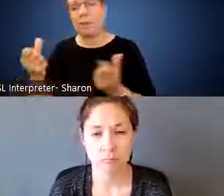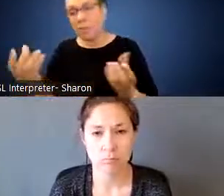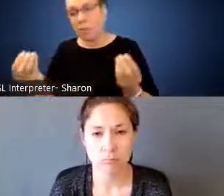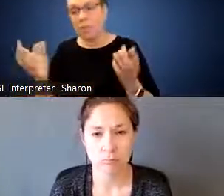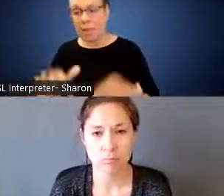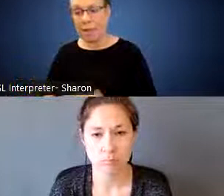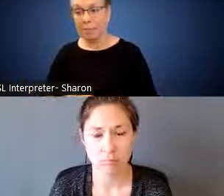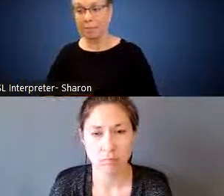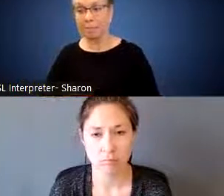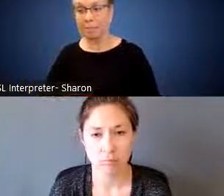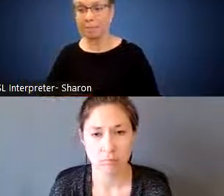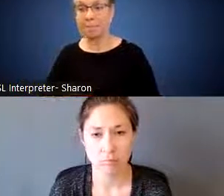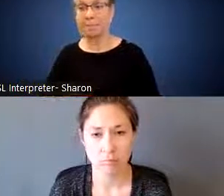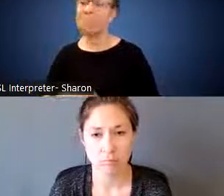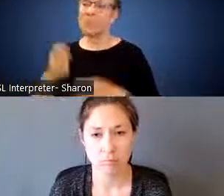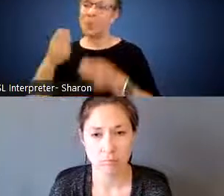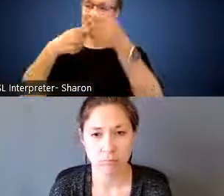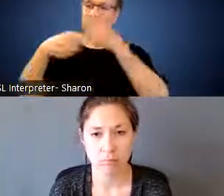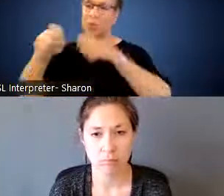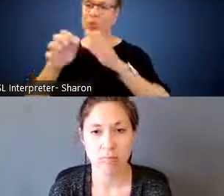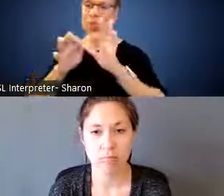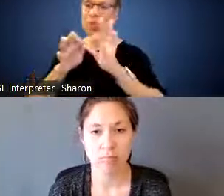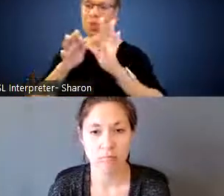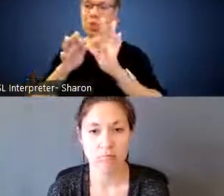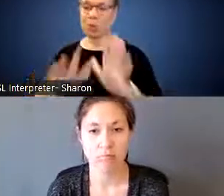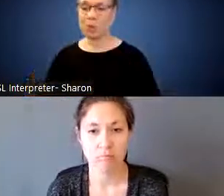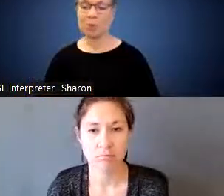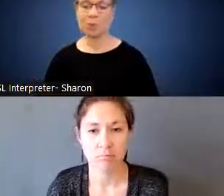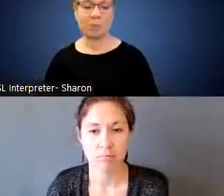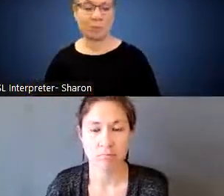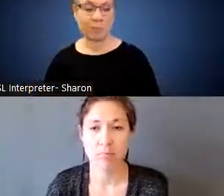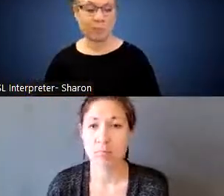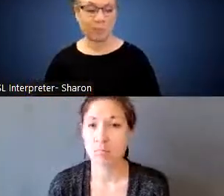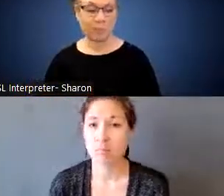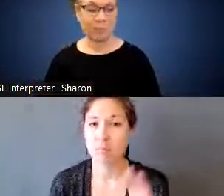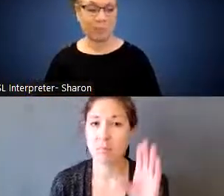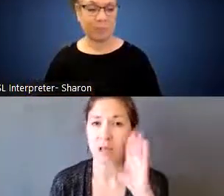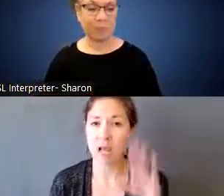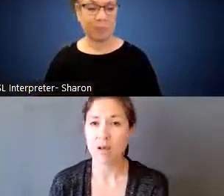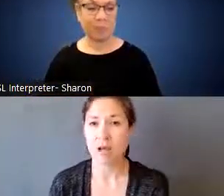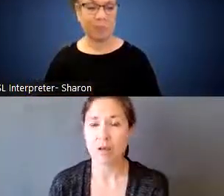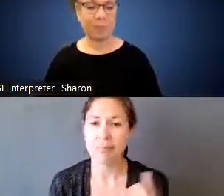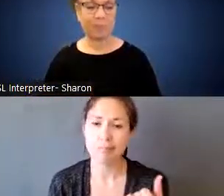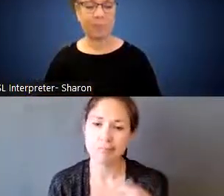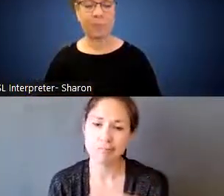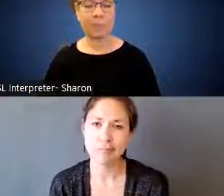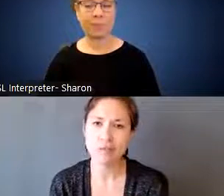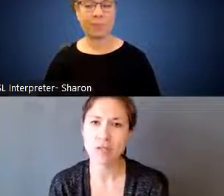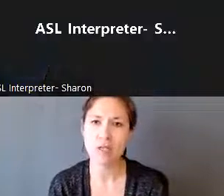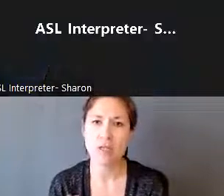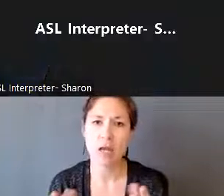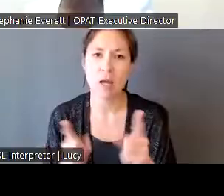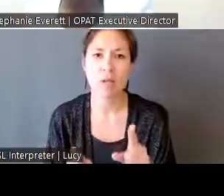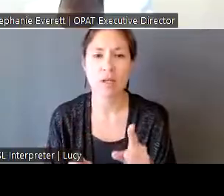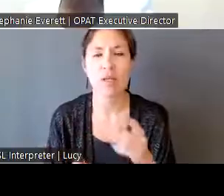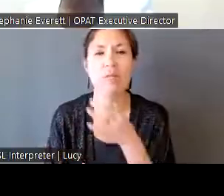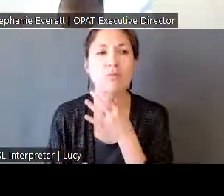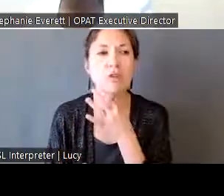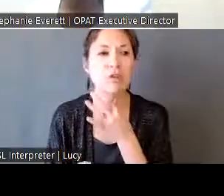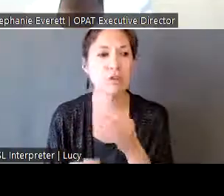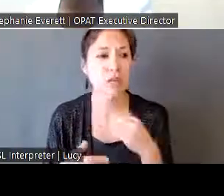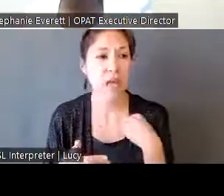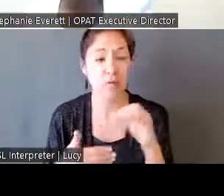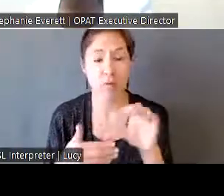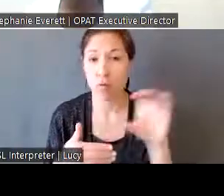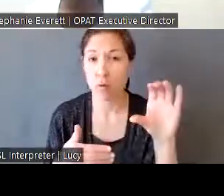it doesn't, like, let's say, I know we're in conversation, so that's good, but what's the consequence, or is there none? It's